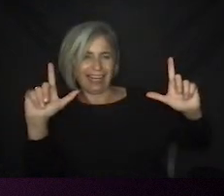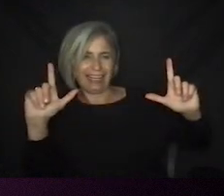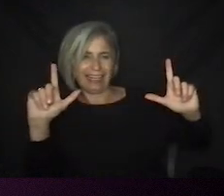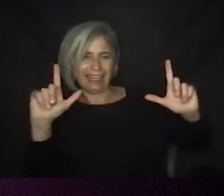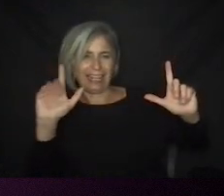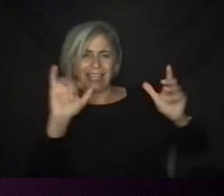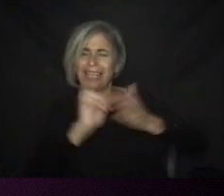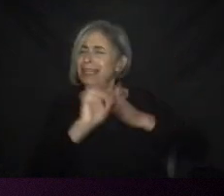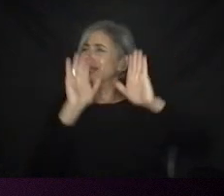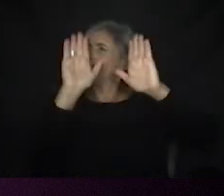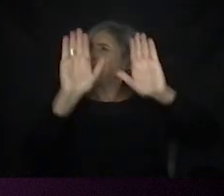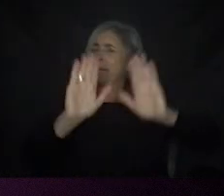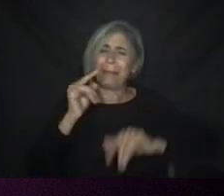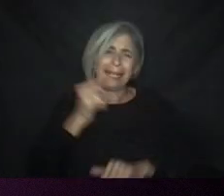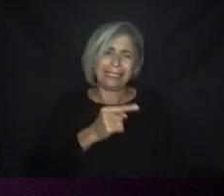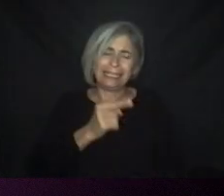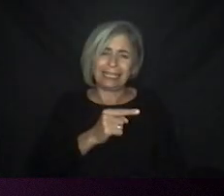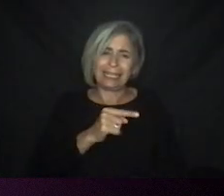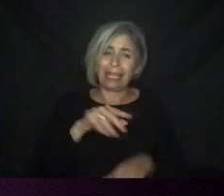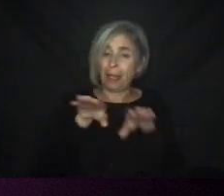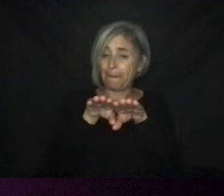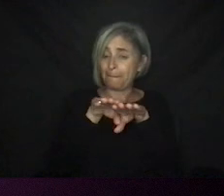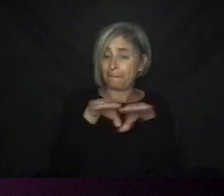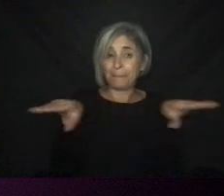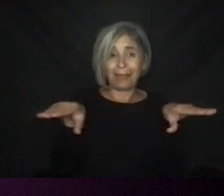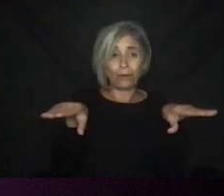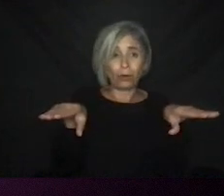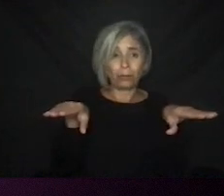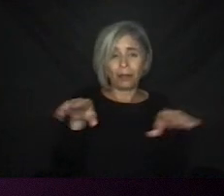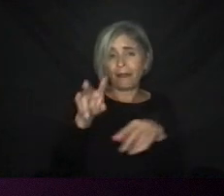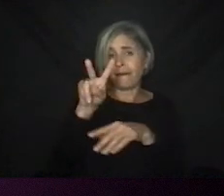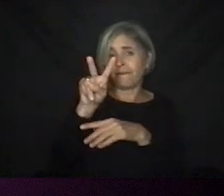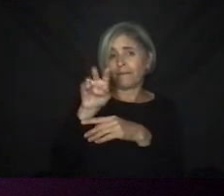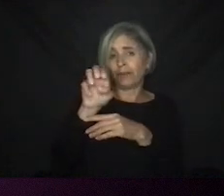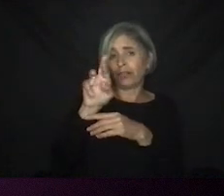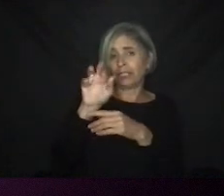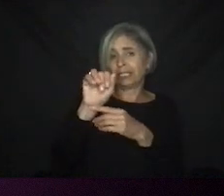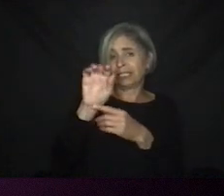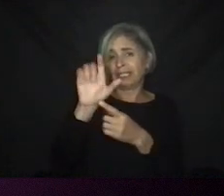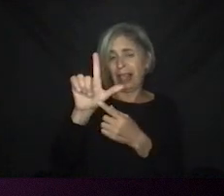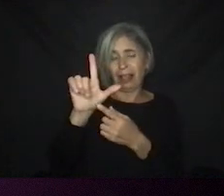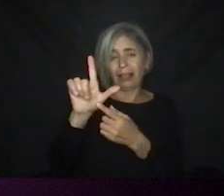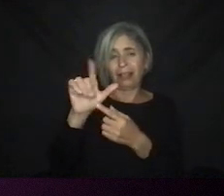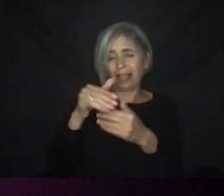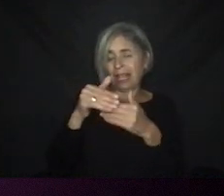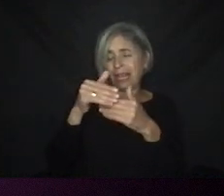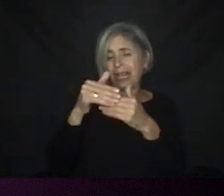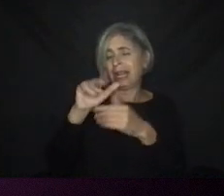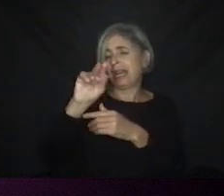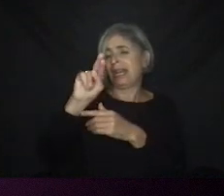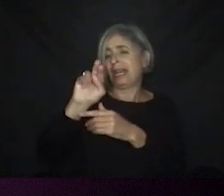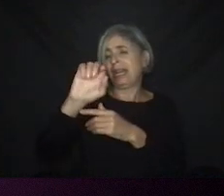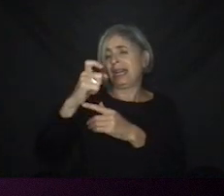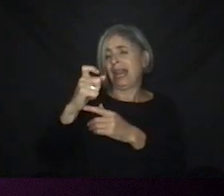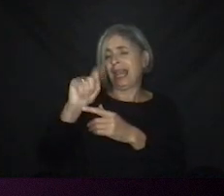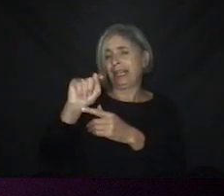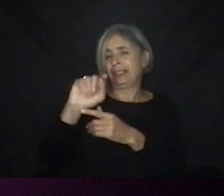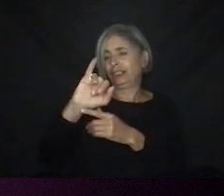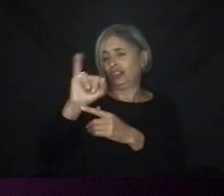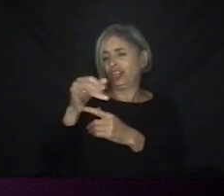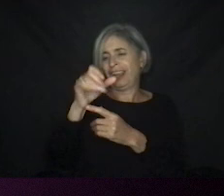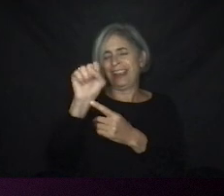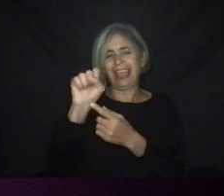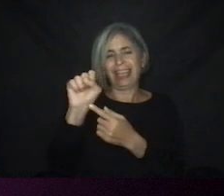It's amazing. And so platforms, Vuejs, let's use Vuejs and Next.js, I guess if you could call it a